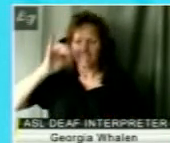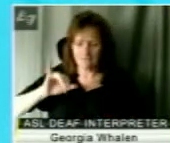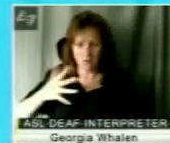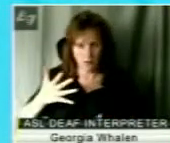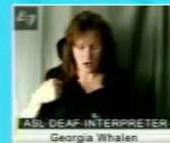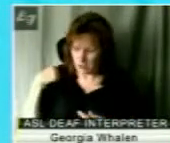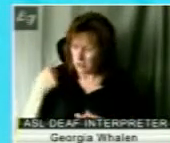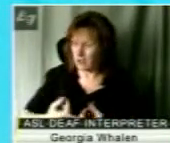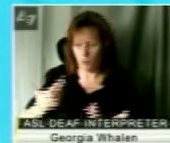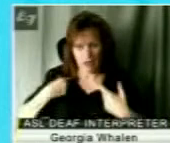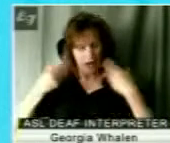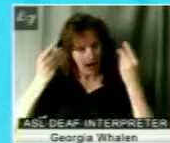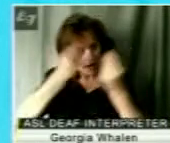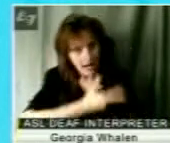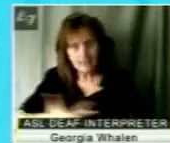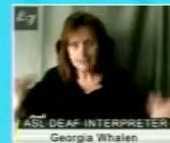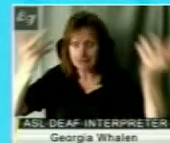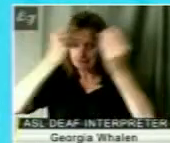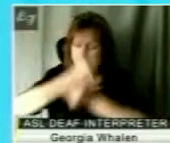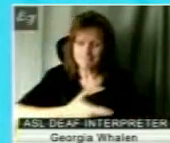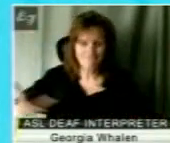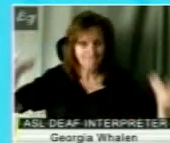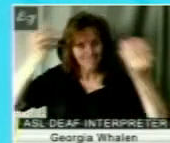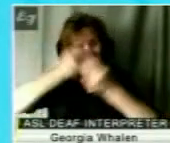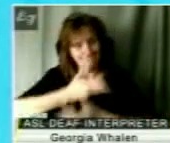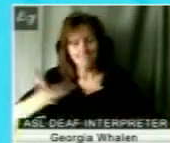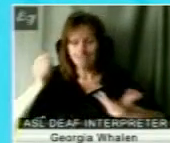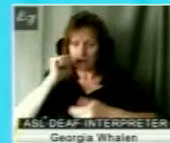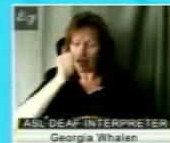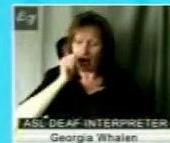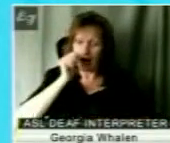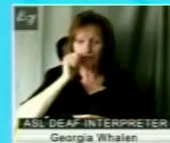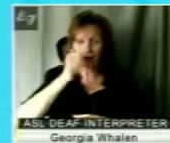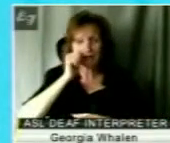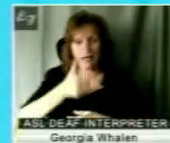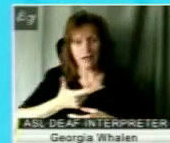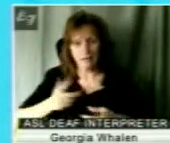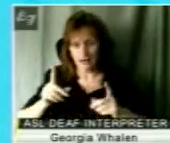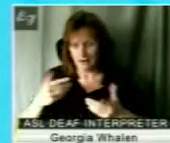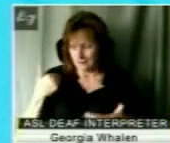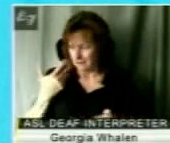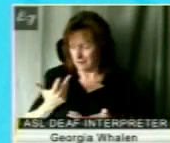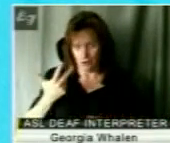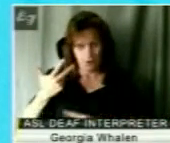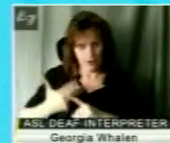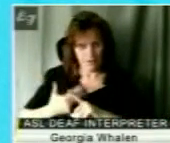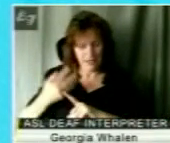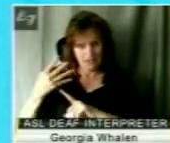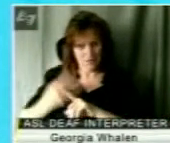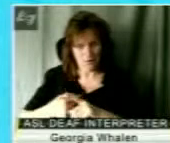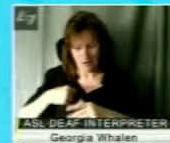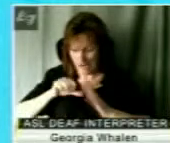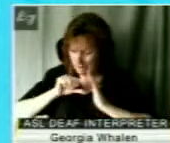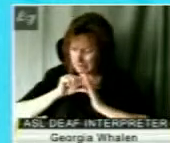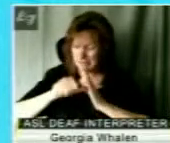training now. Somebody said to me today, it's not been 3 months, Elizabeth. It's been 4 months that we've been working on this issue and